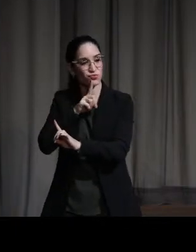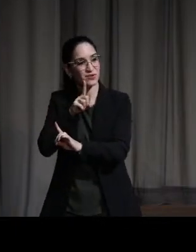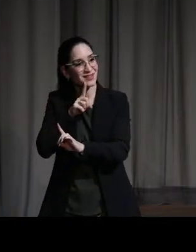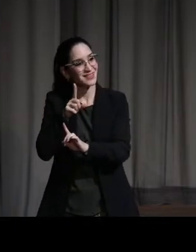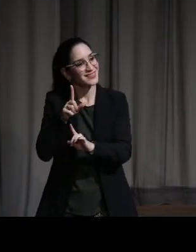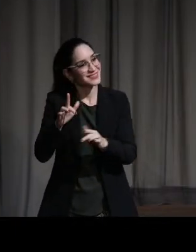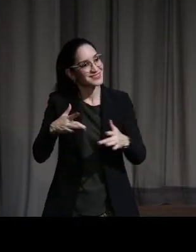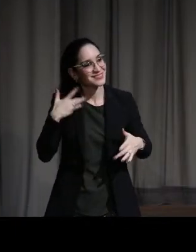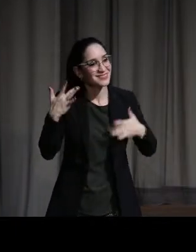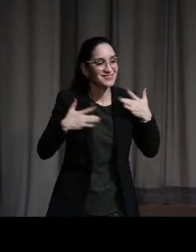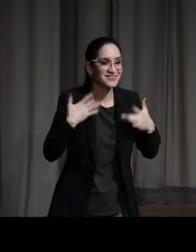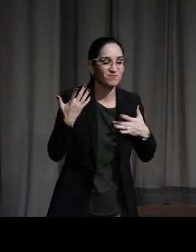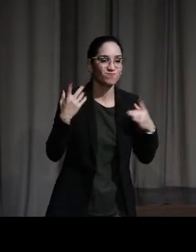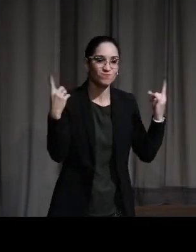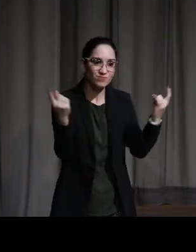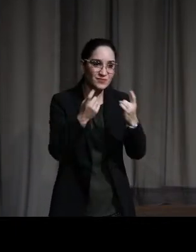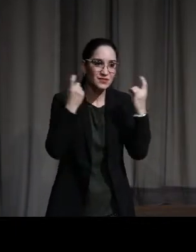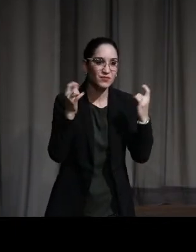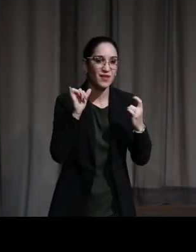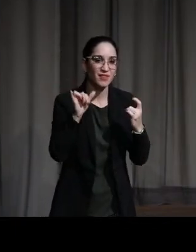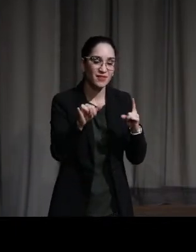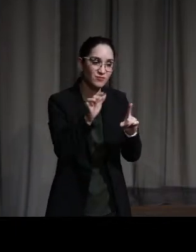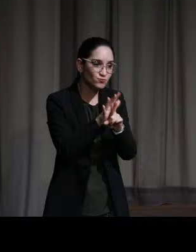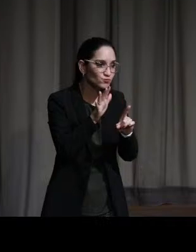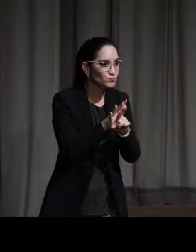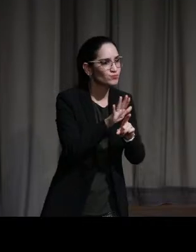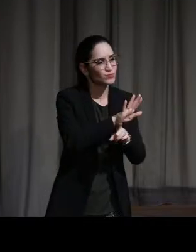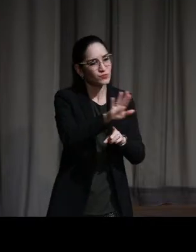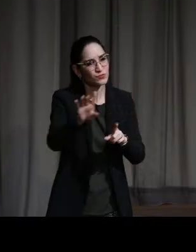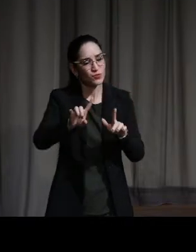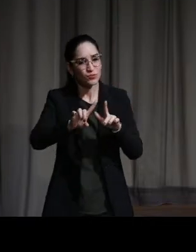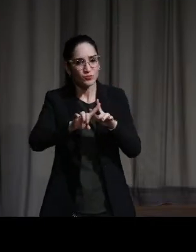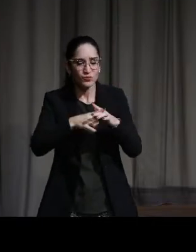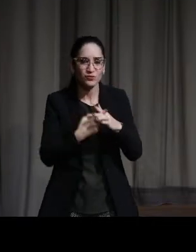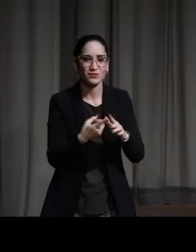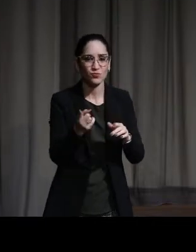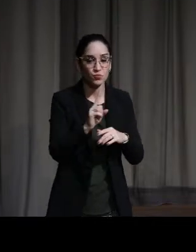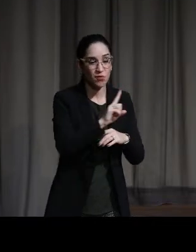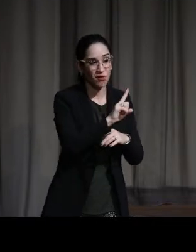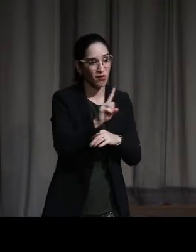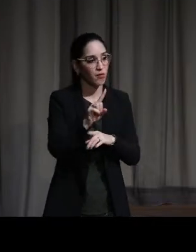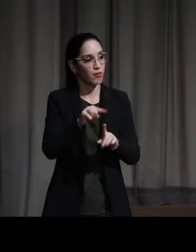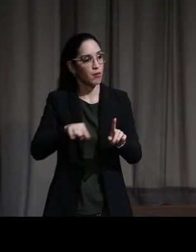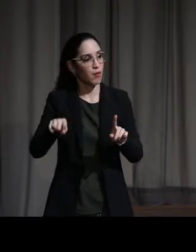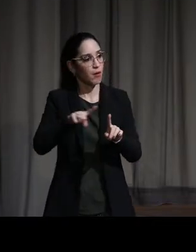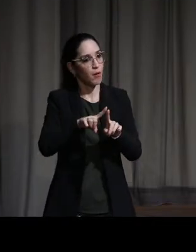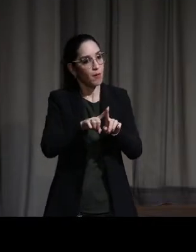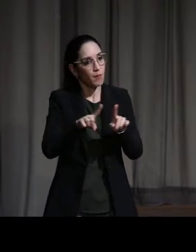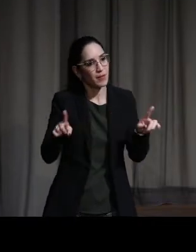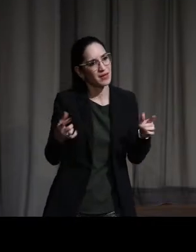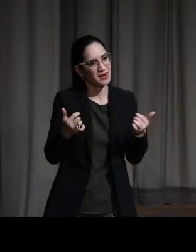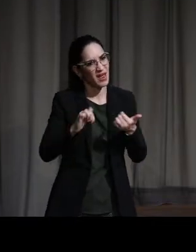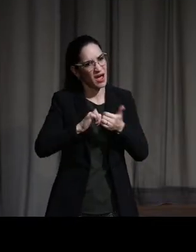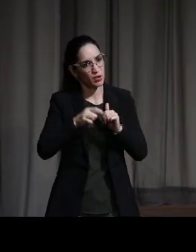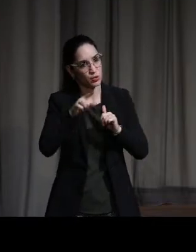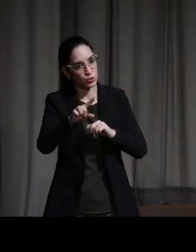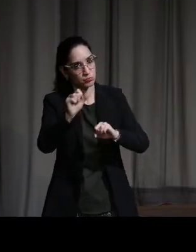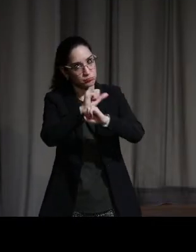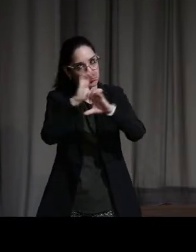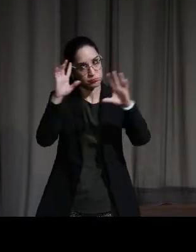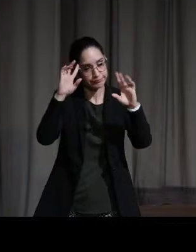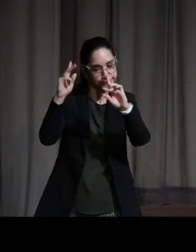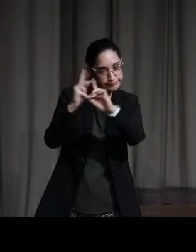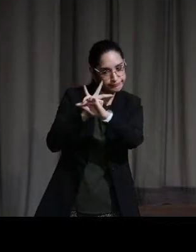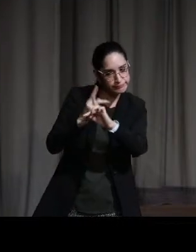sort of popular in its orientation and its origins, and again, a depiction of that is, one could interpret as dark or something like that.